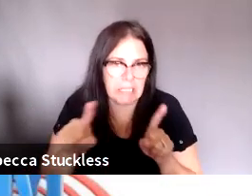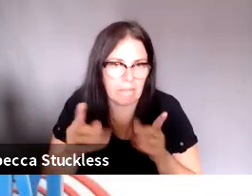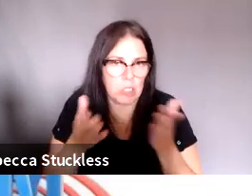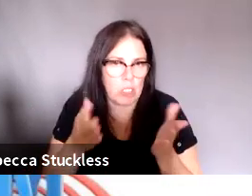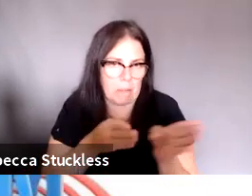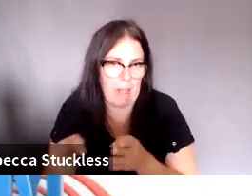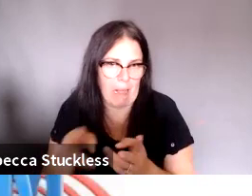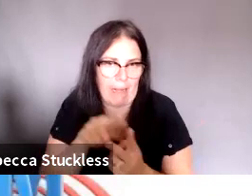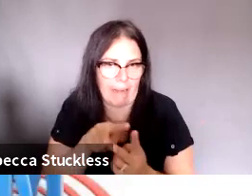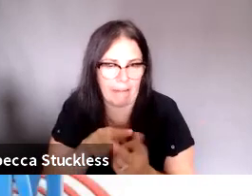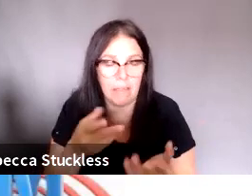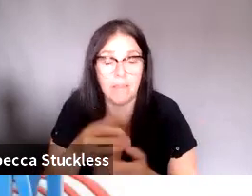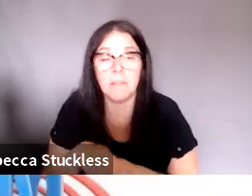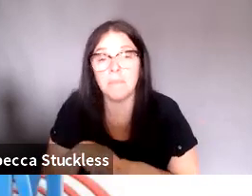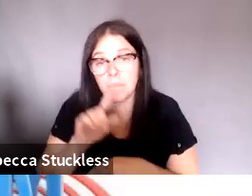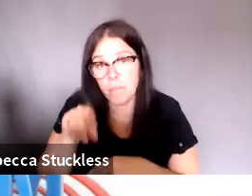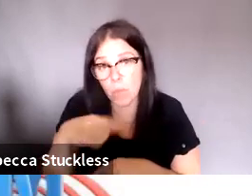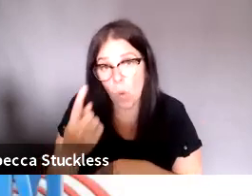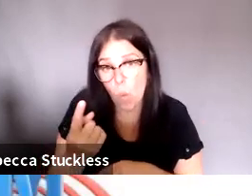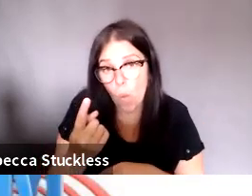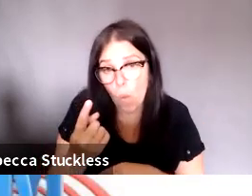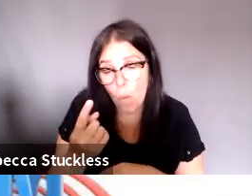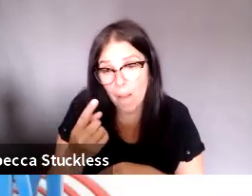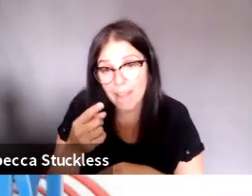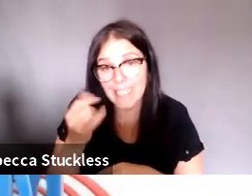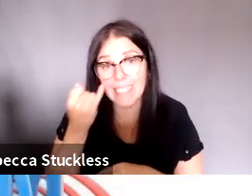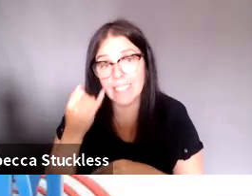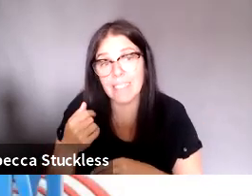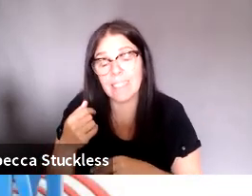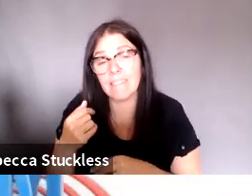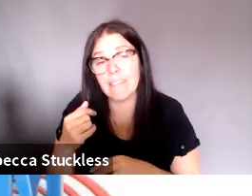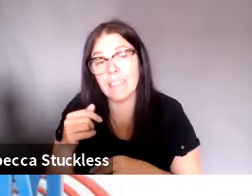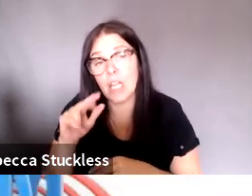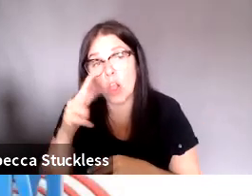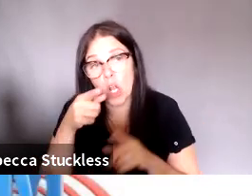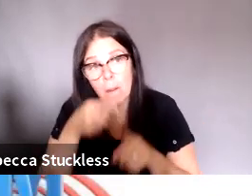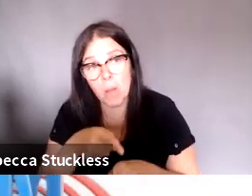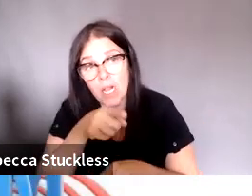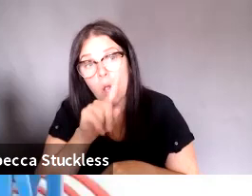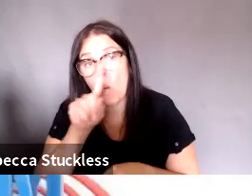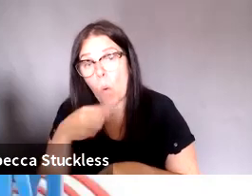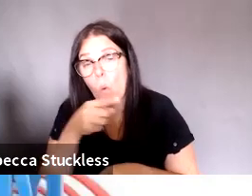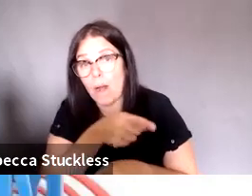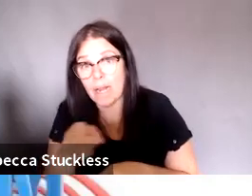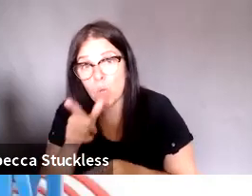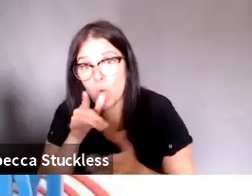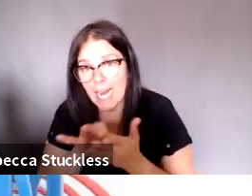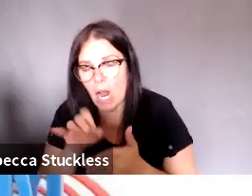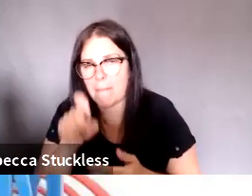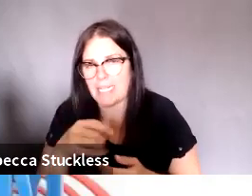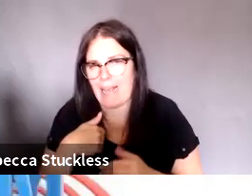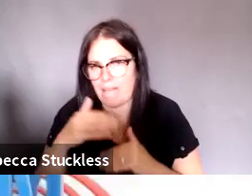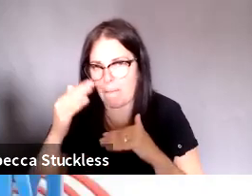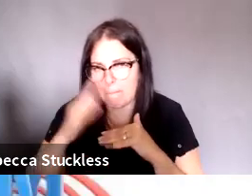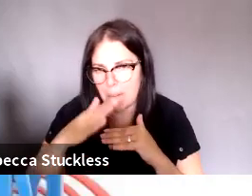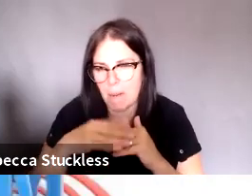The only service plans that count, moving to the third bullet, are the ones that have at least one milestone included. And the milestone